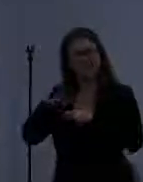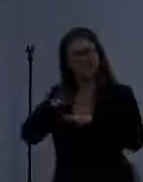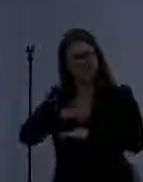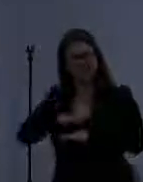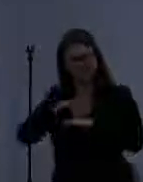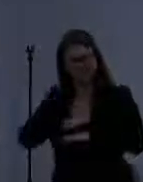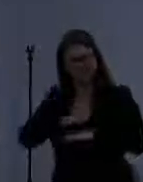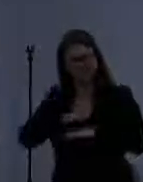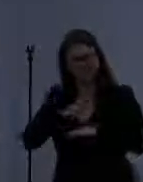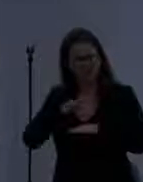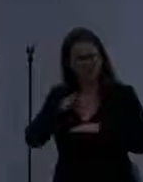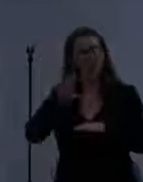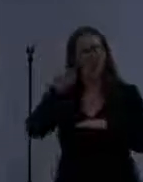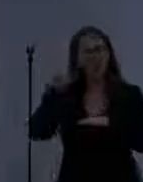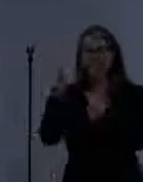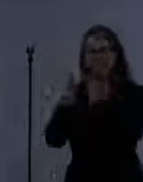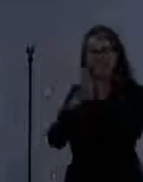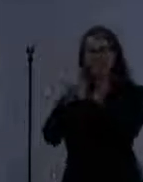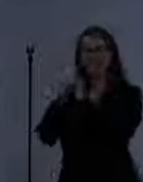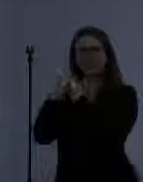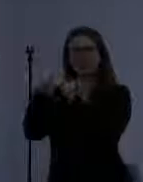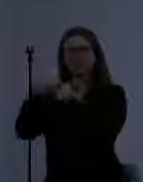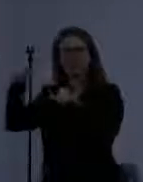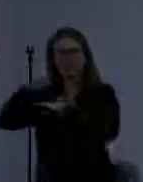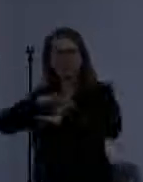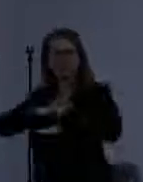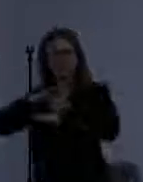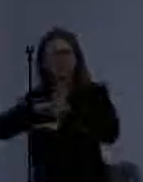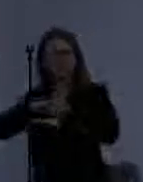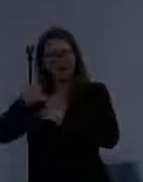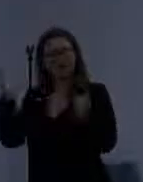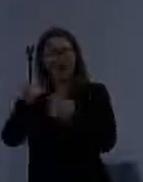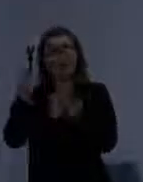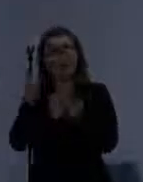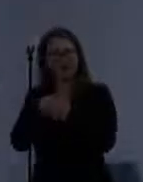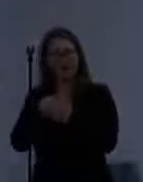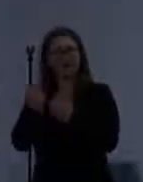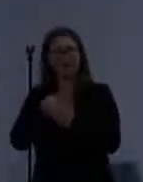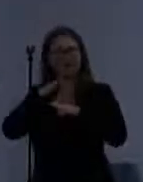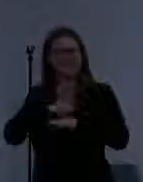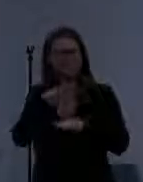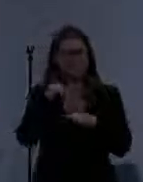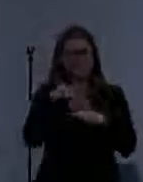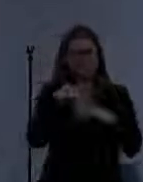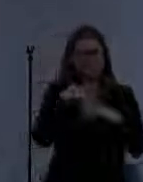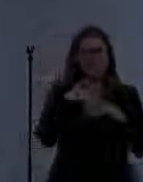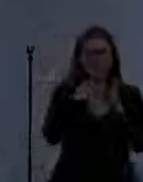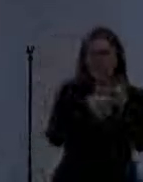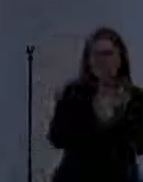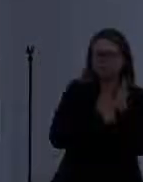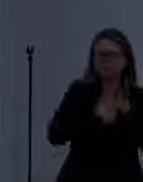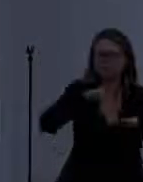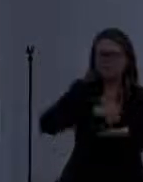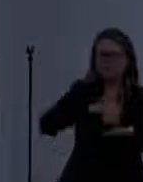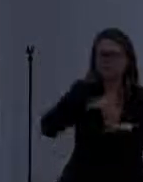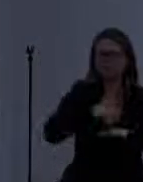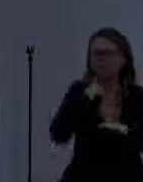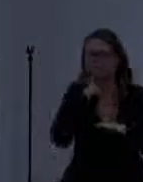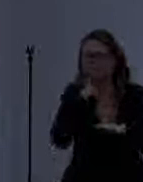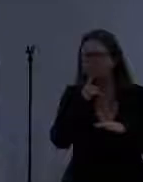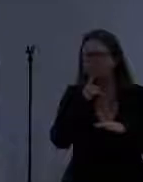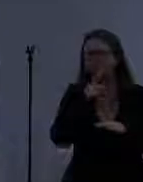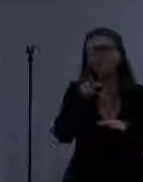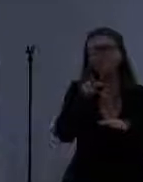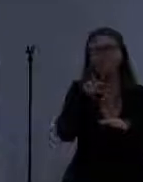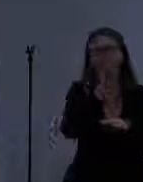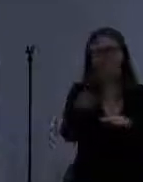the NDIS Code of Safeguards Commission is satisfied? Because oftentimes